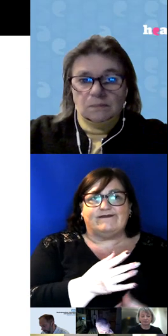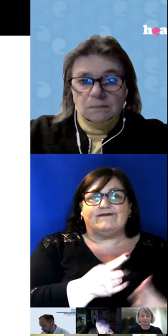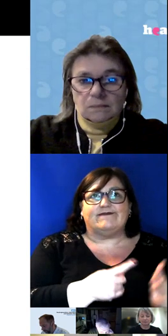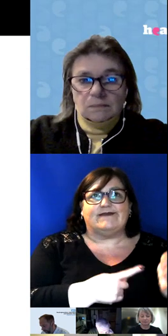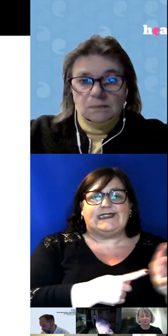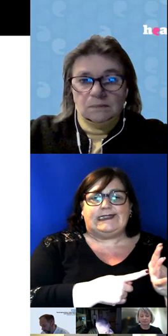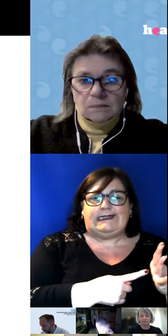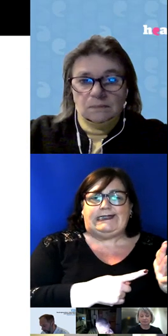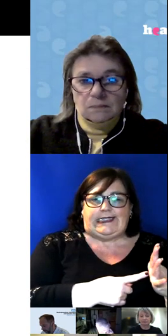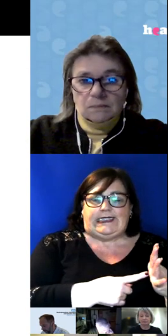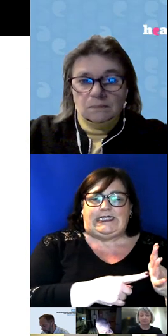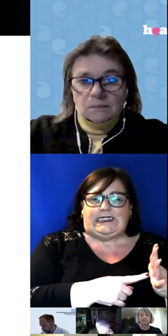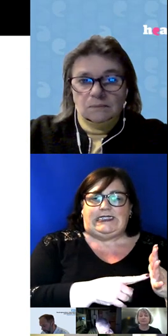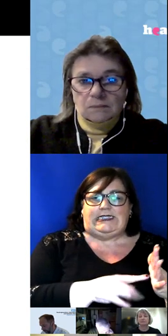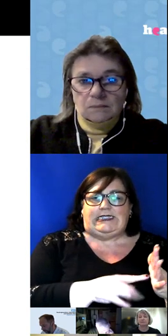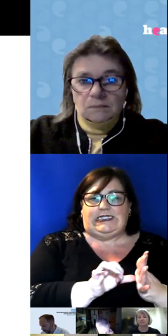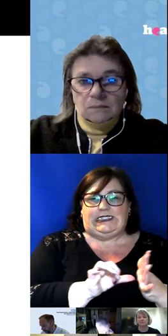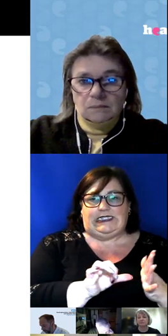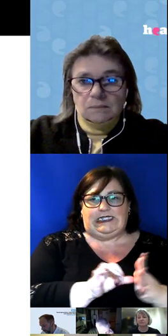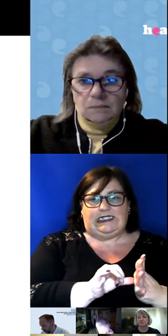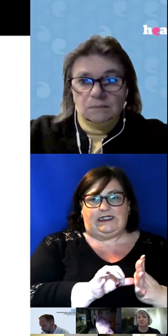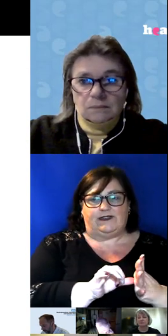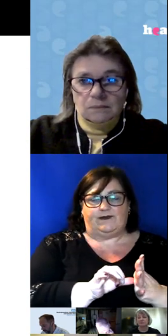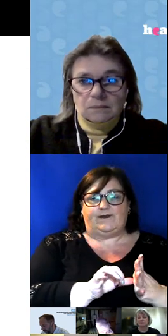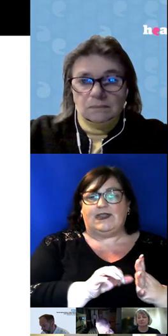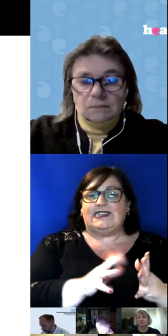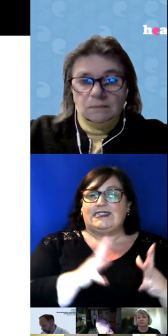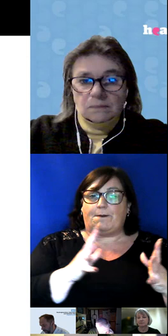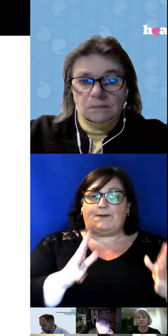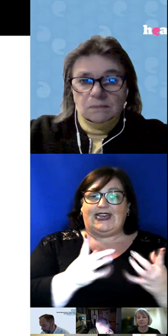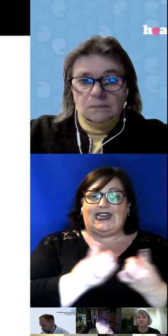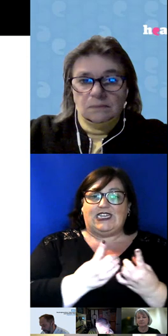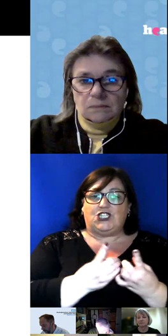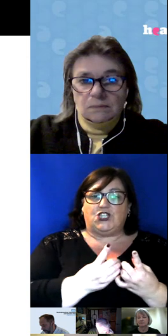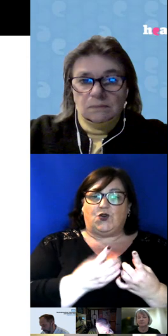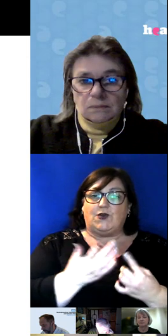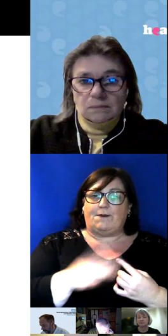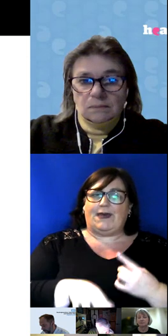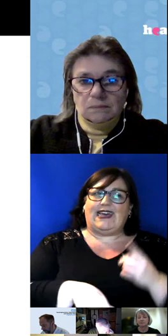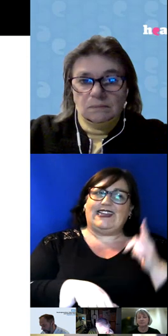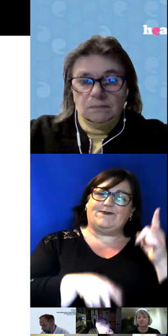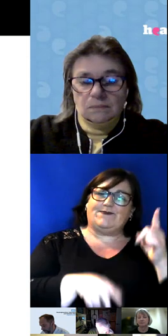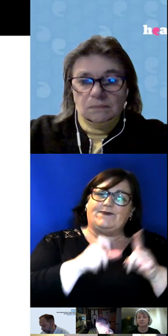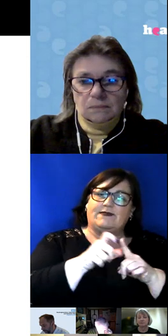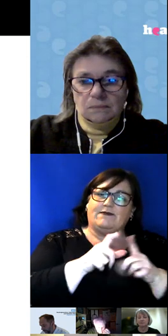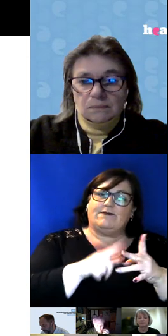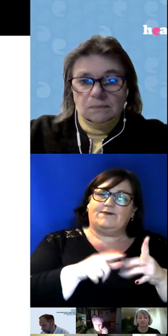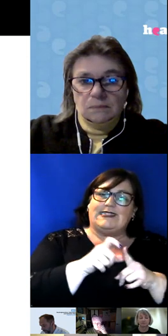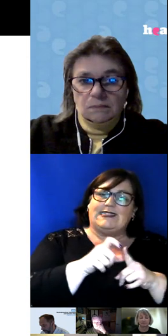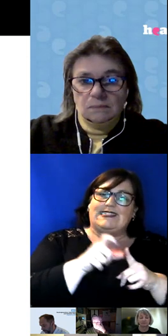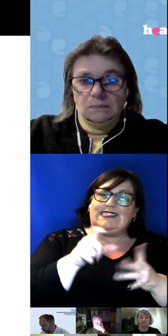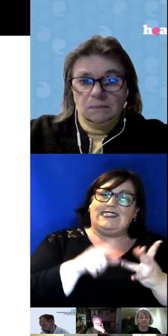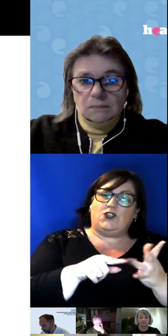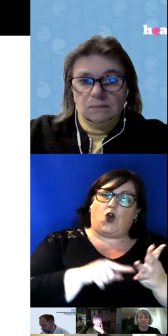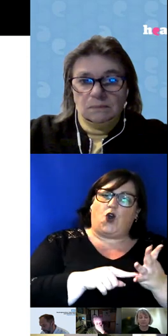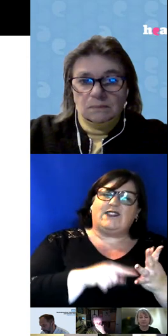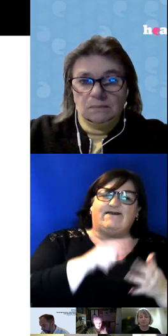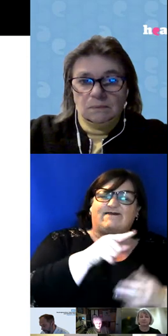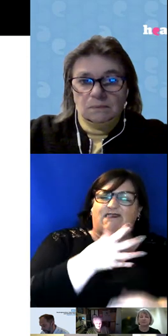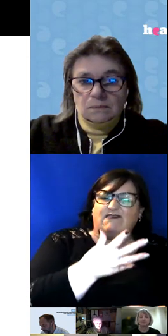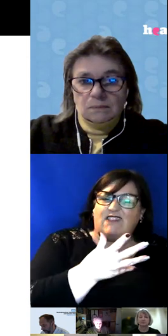timely bills. So it's obviously been a big issue in Didcot, and, you know, there is a temporary solution there now, but, you know,